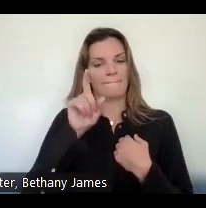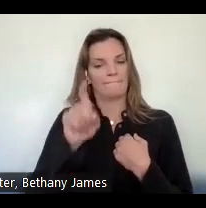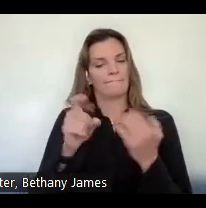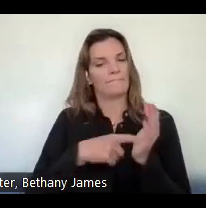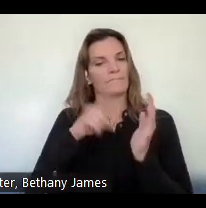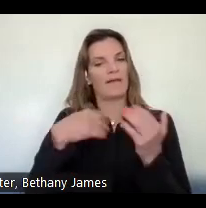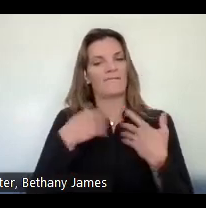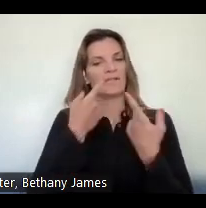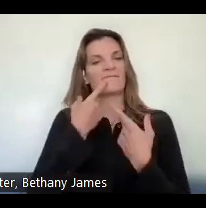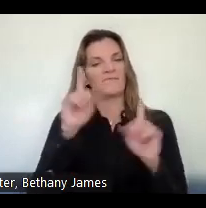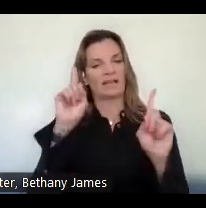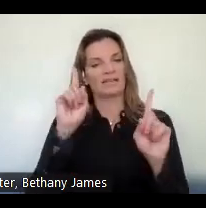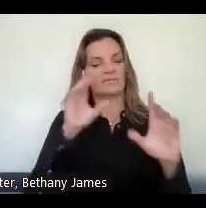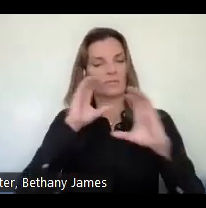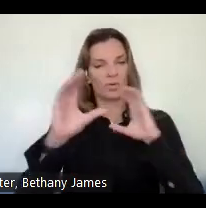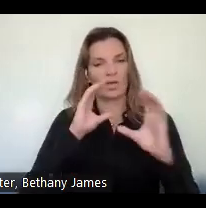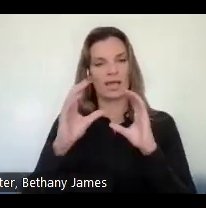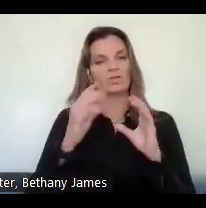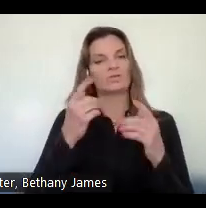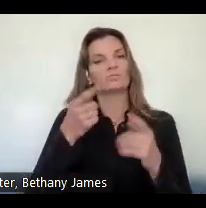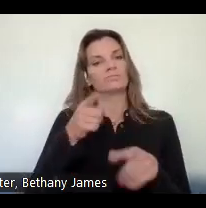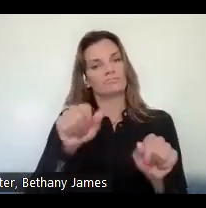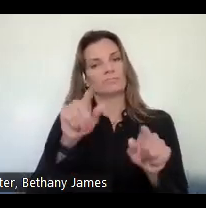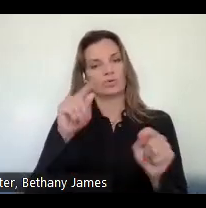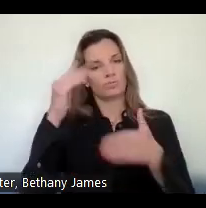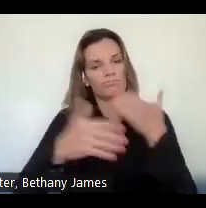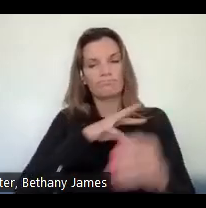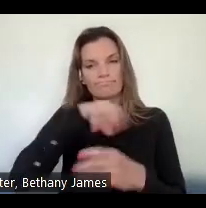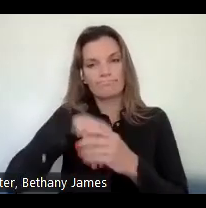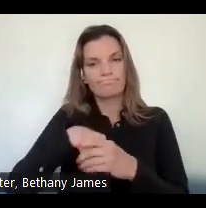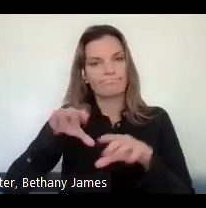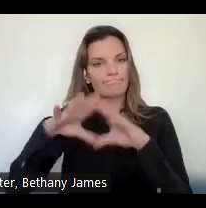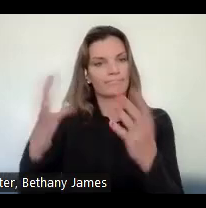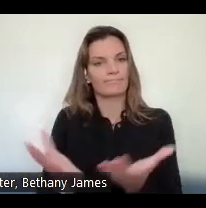communication in order to function in society.